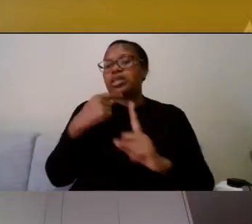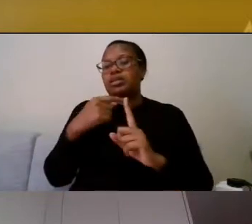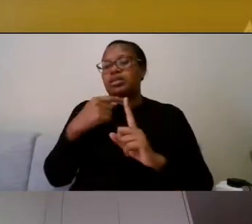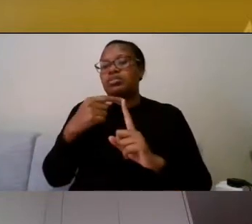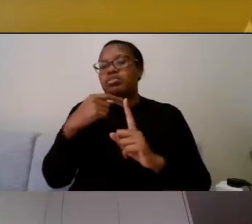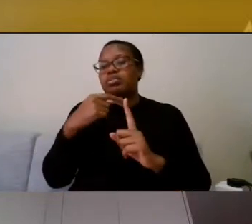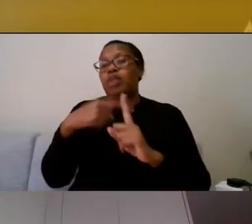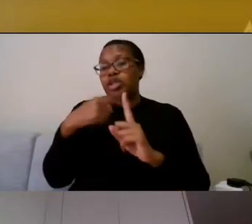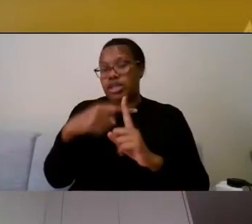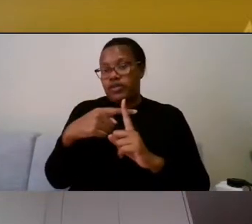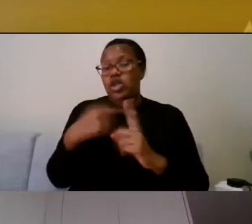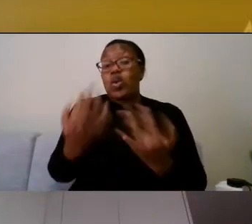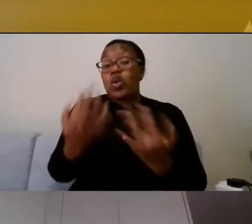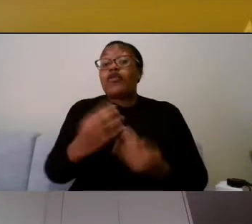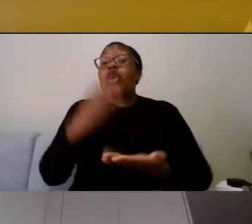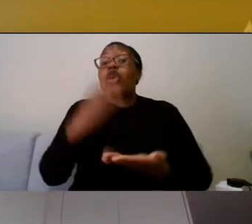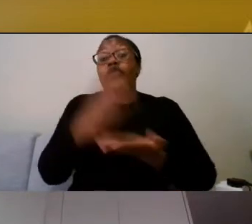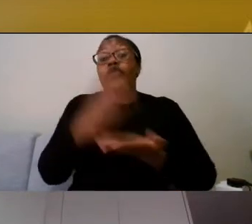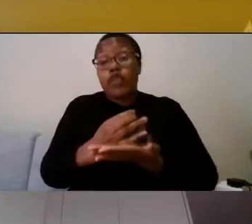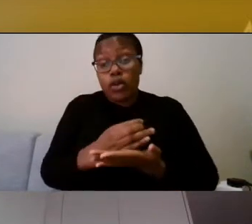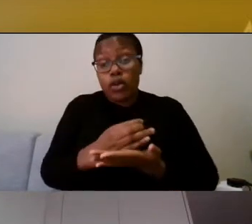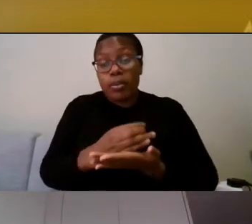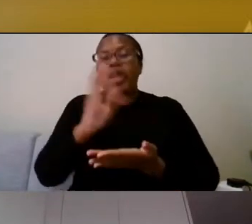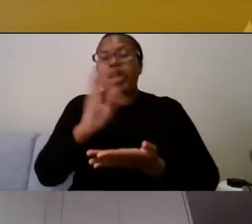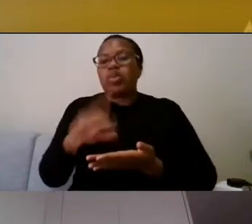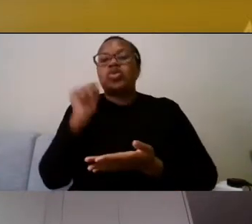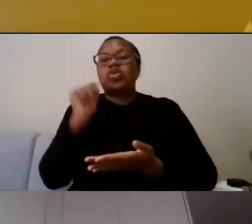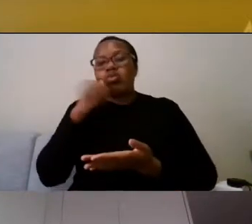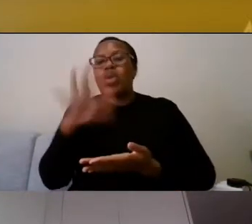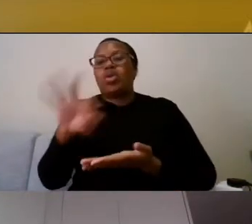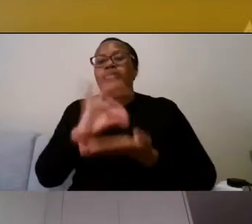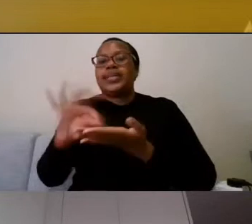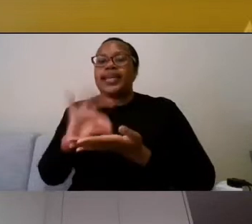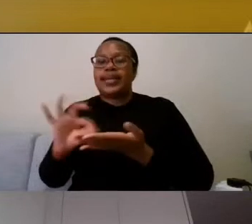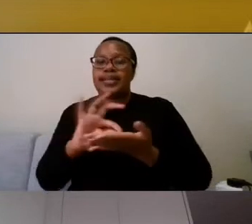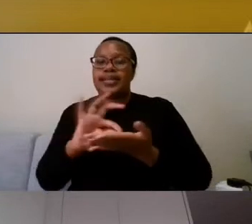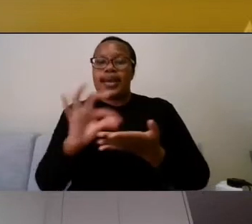that's confirmed, that'll be sanitized tomorrow.